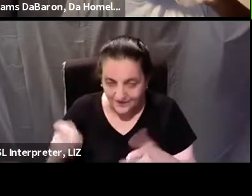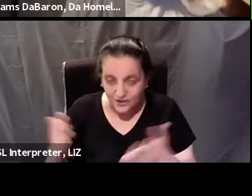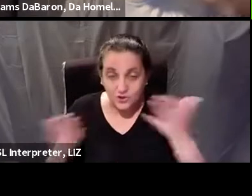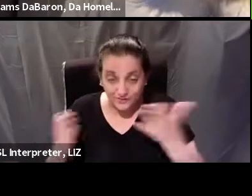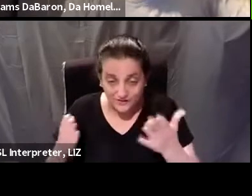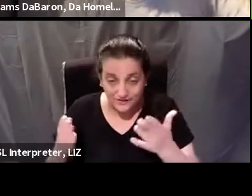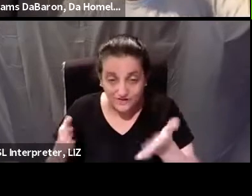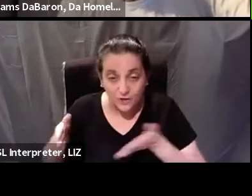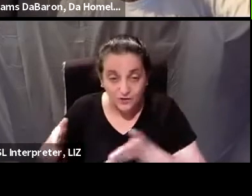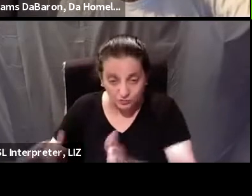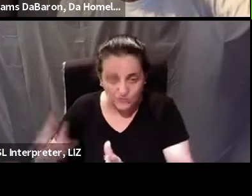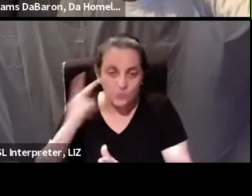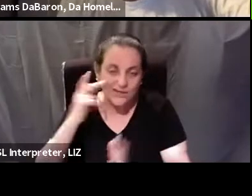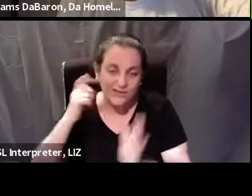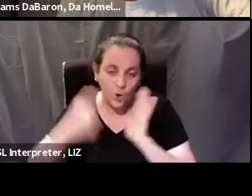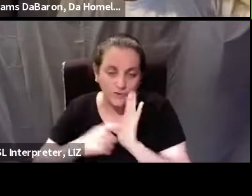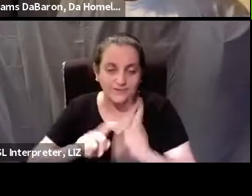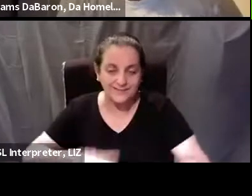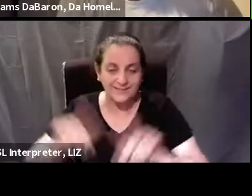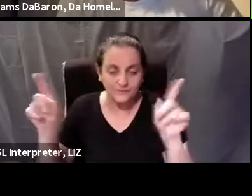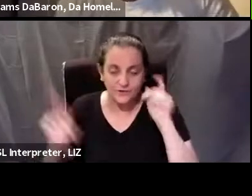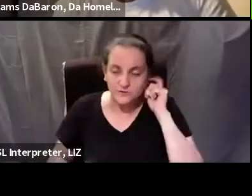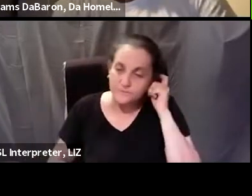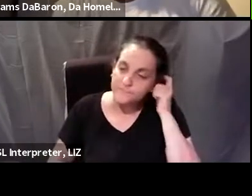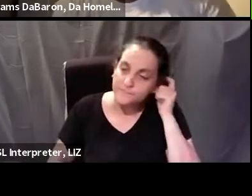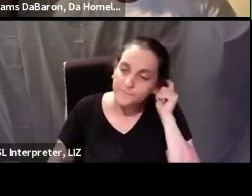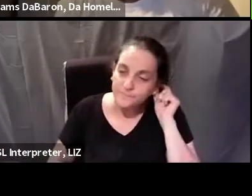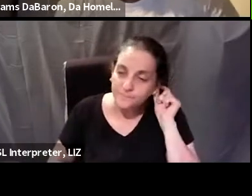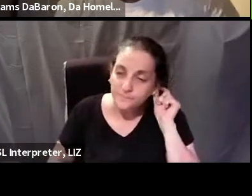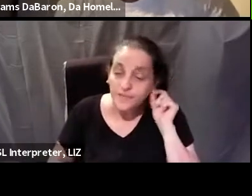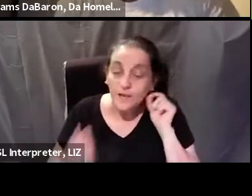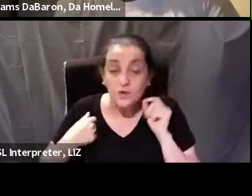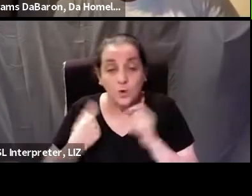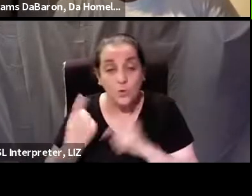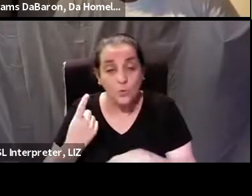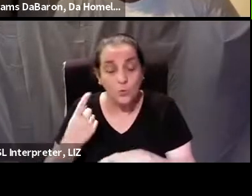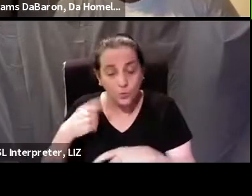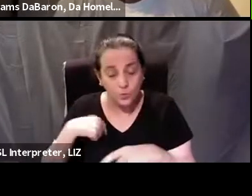last December, we met with the people who we knew,